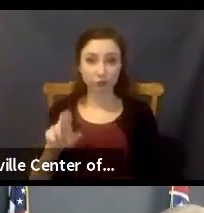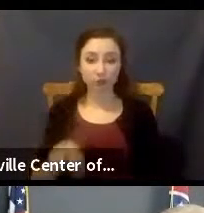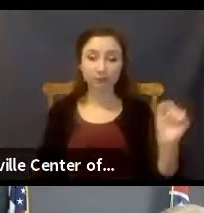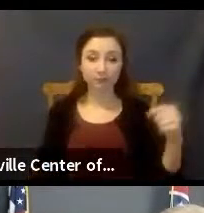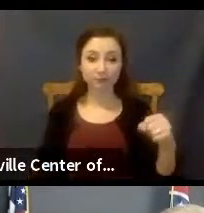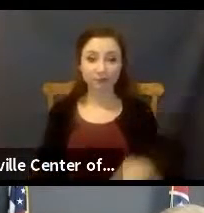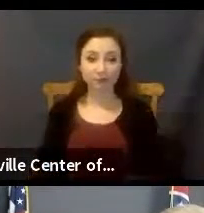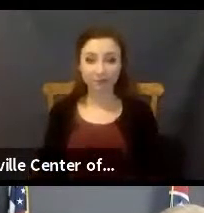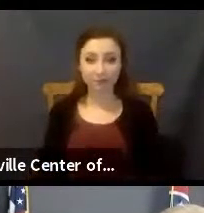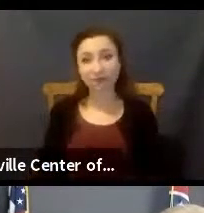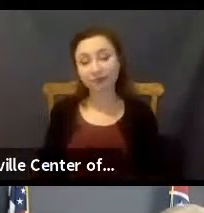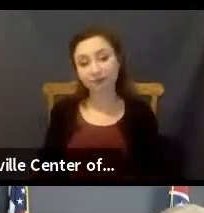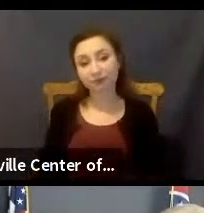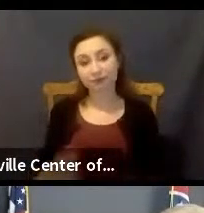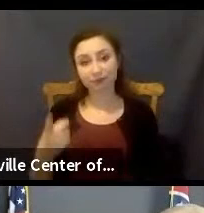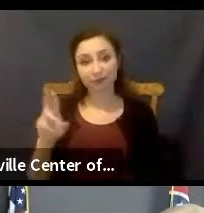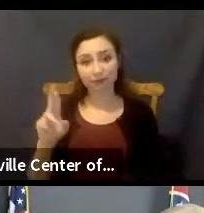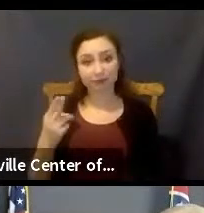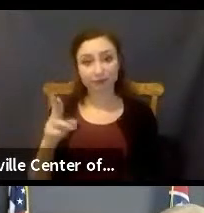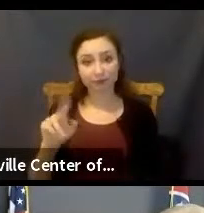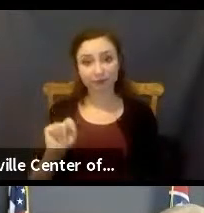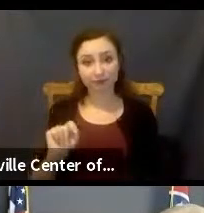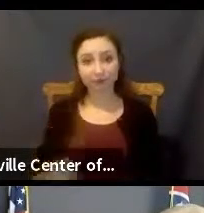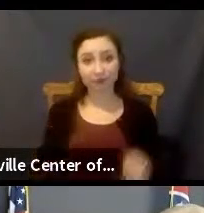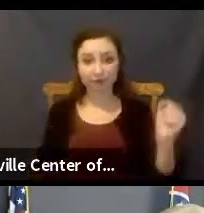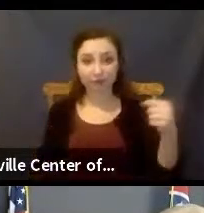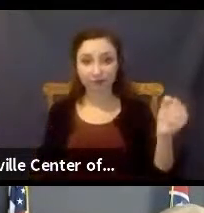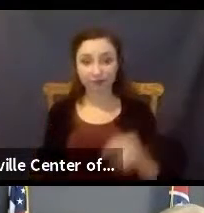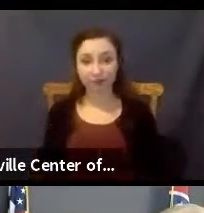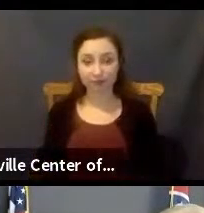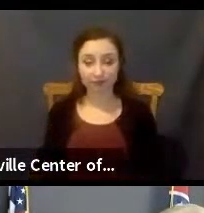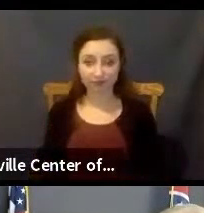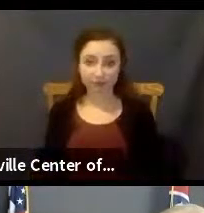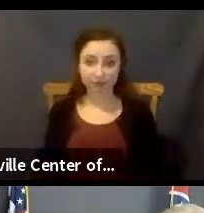Yes. Dr. Hurt? Yes.